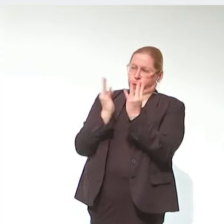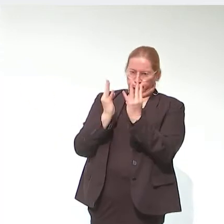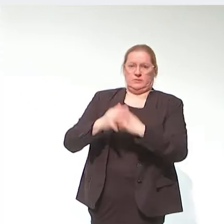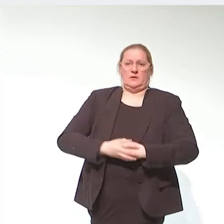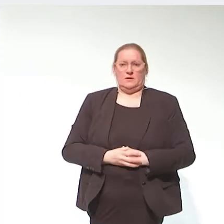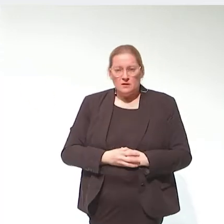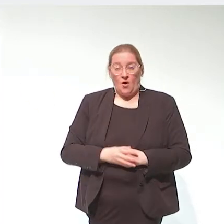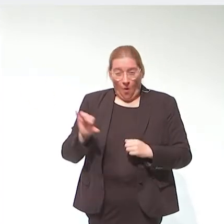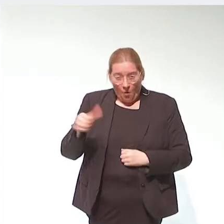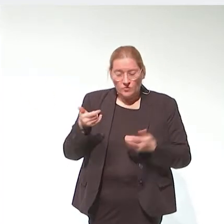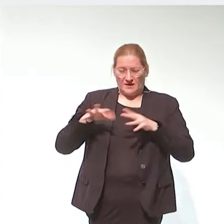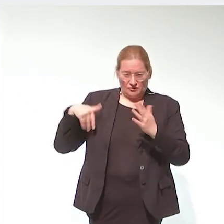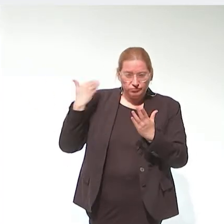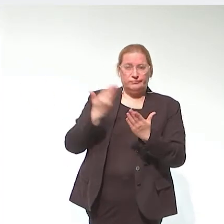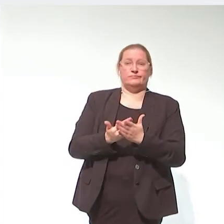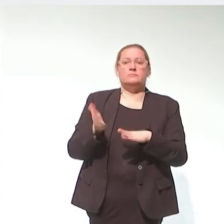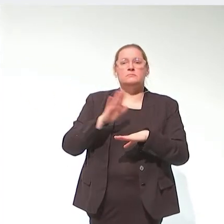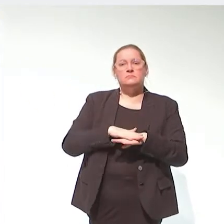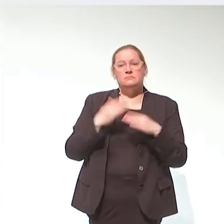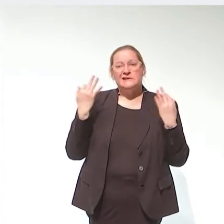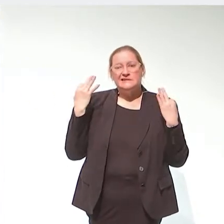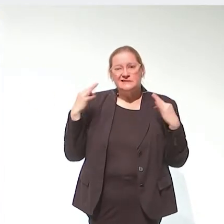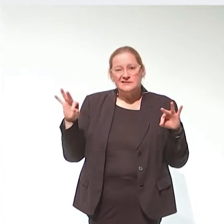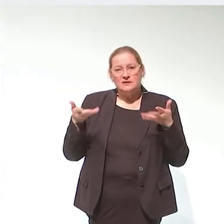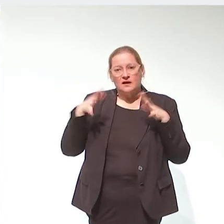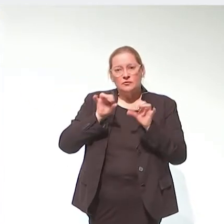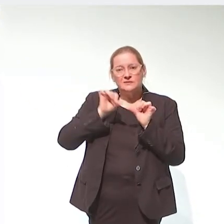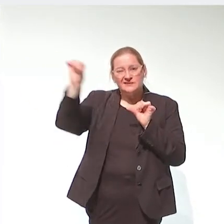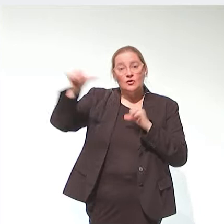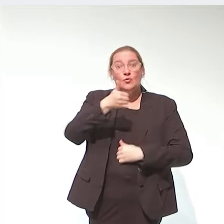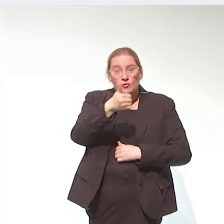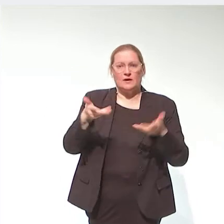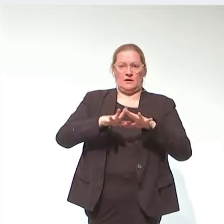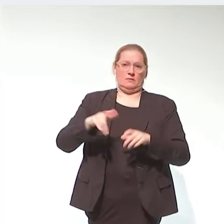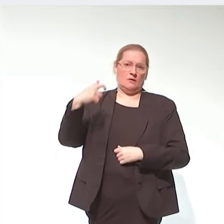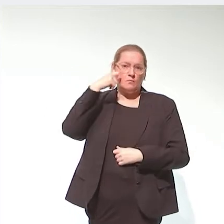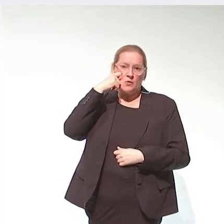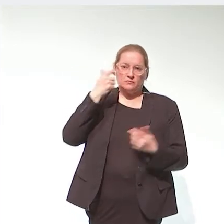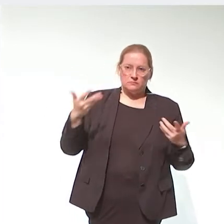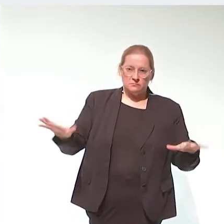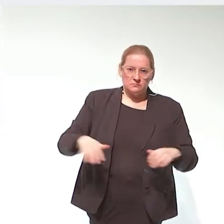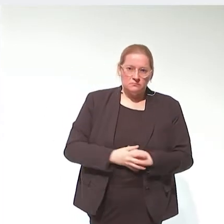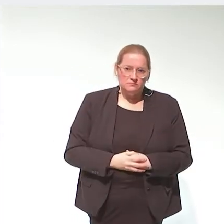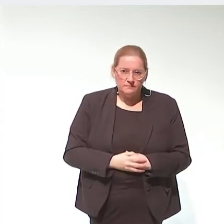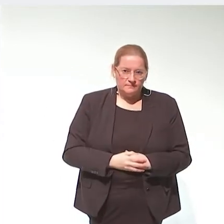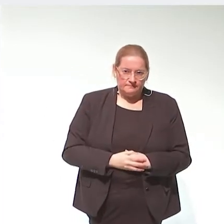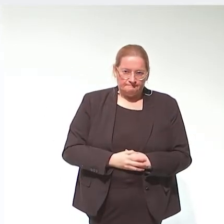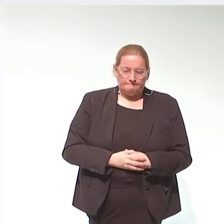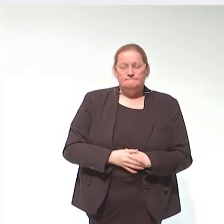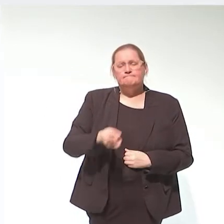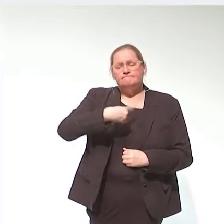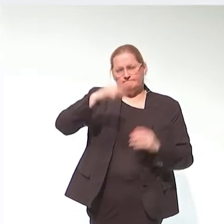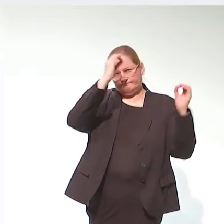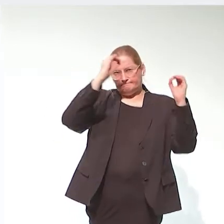once in person. But the member states have asked, reflected, we have tried to provide the best